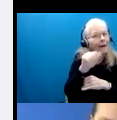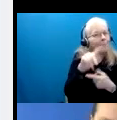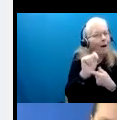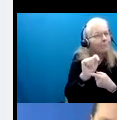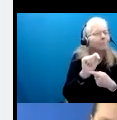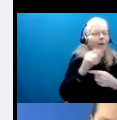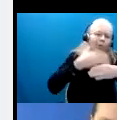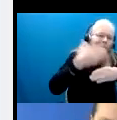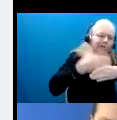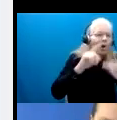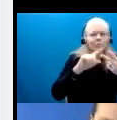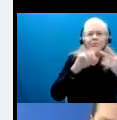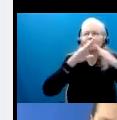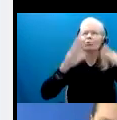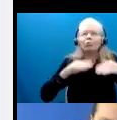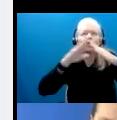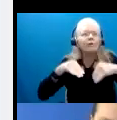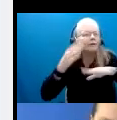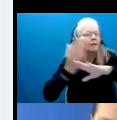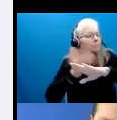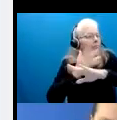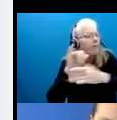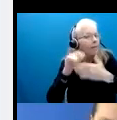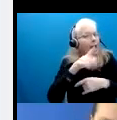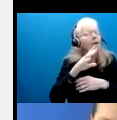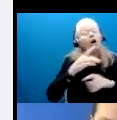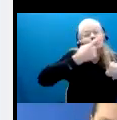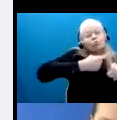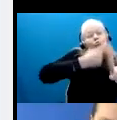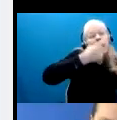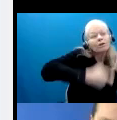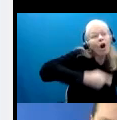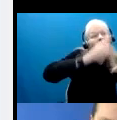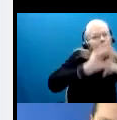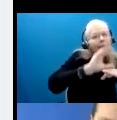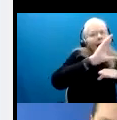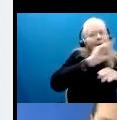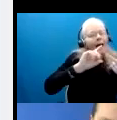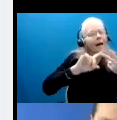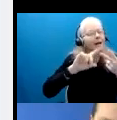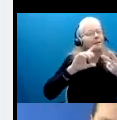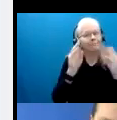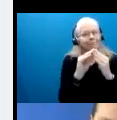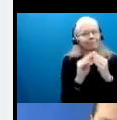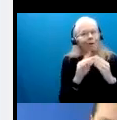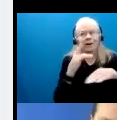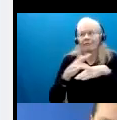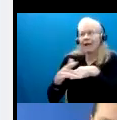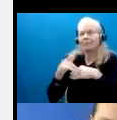down and preserve those rental units as affordable housing also. So I like the whole idea, but not even to limit it to home ownership.